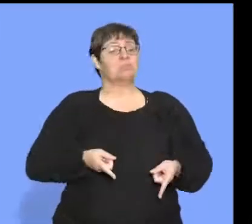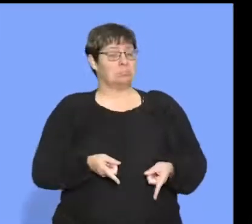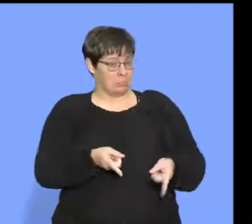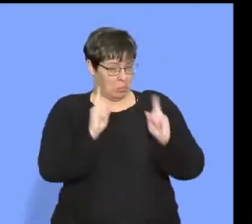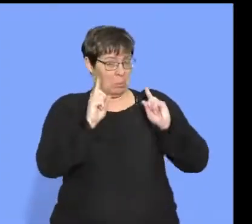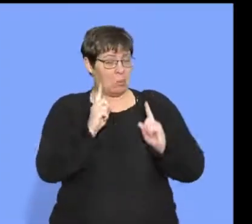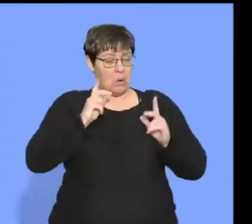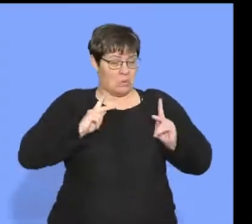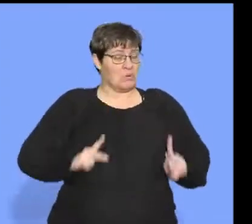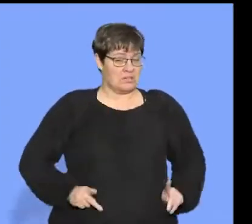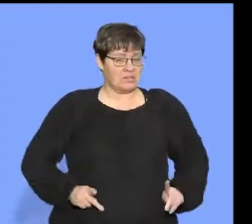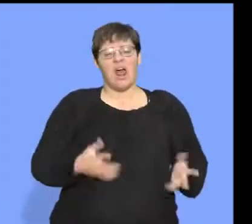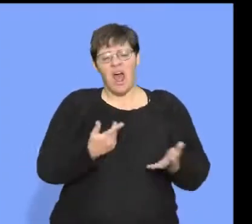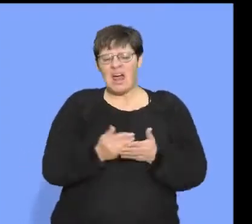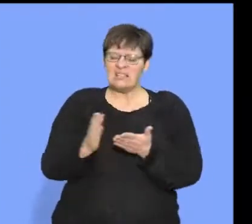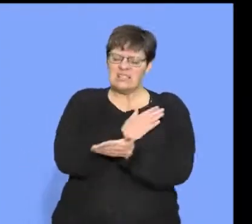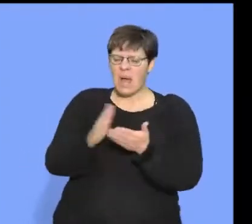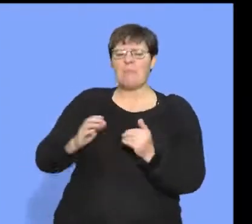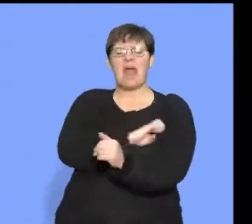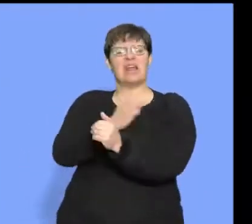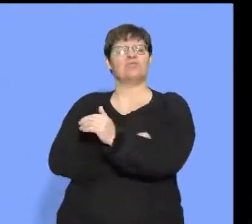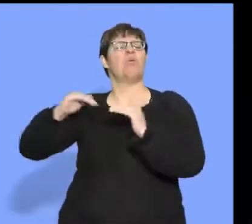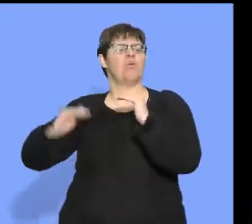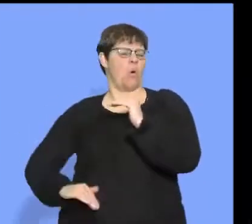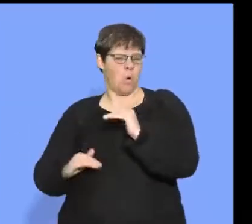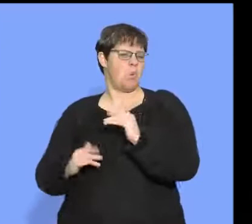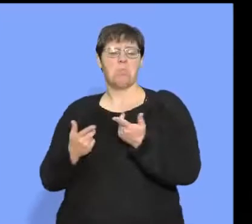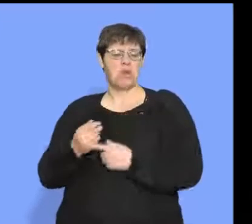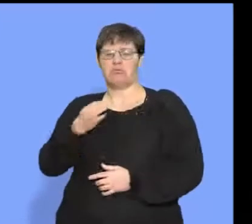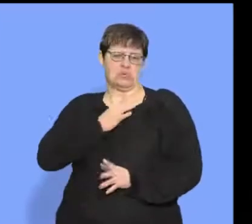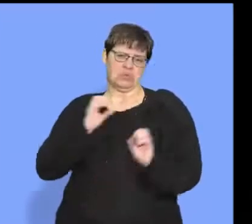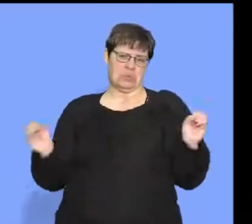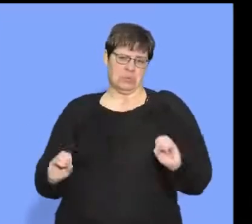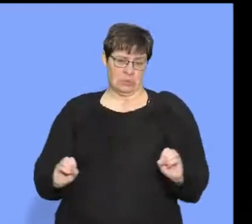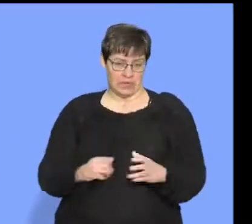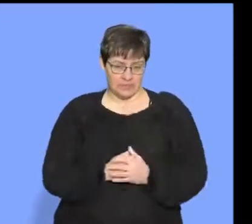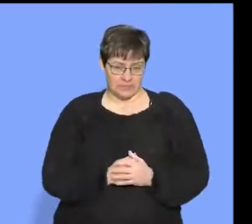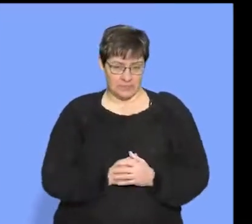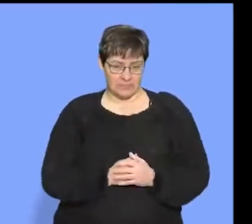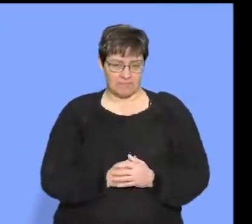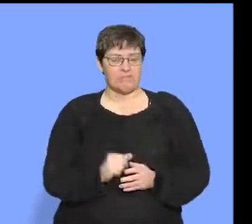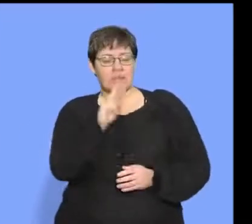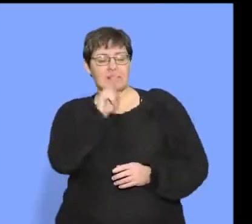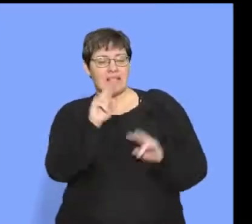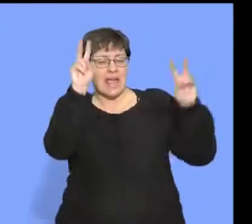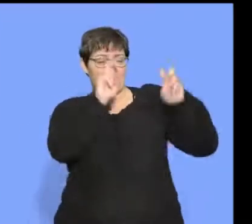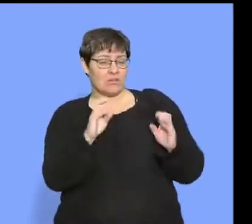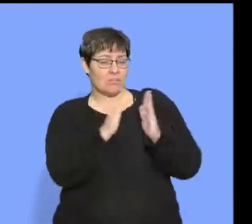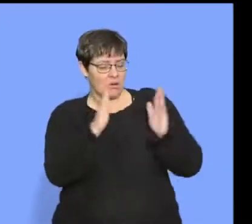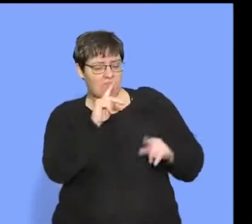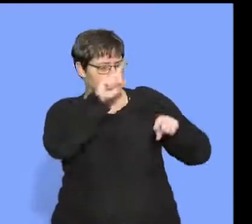potentially dangerous to us, and forms that are relatively low energy and pose almost no risk to us. We see